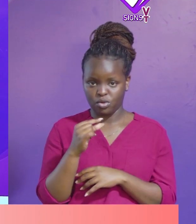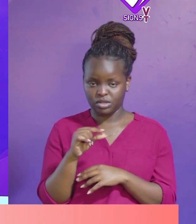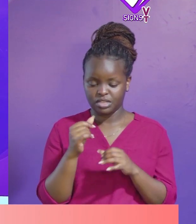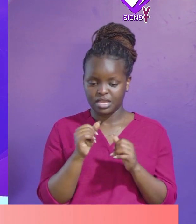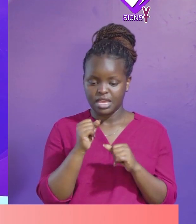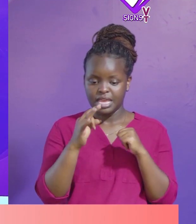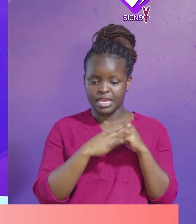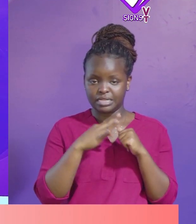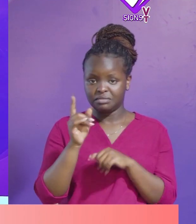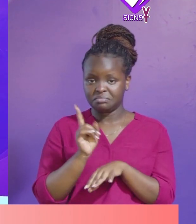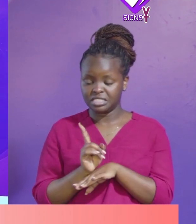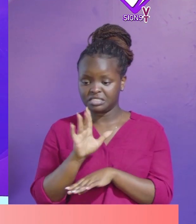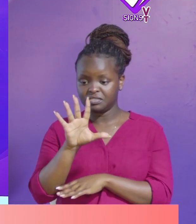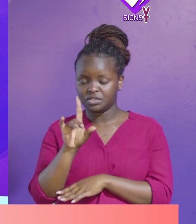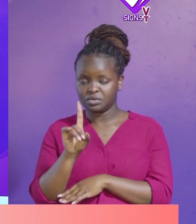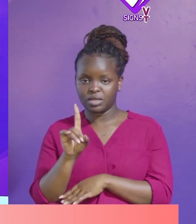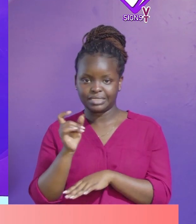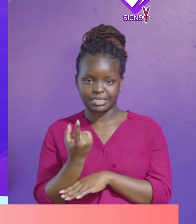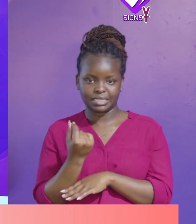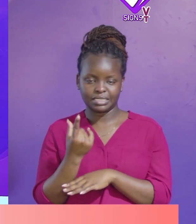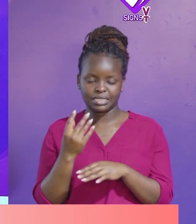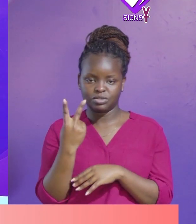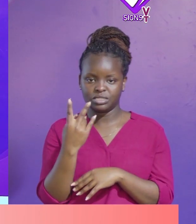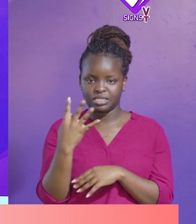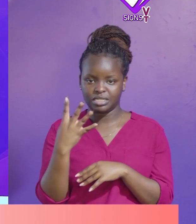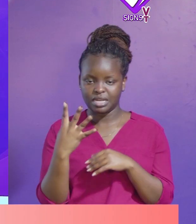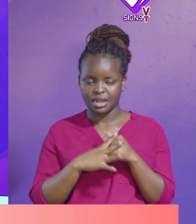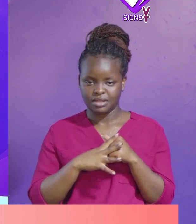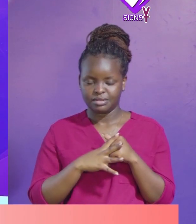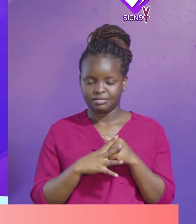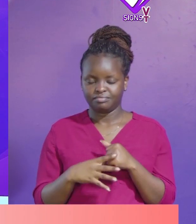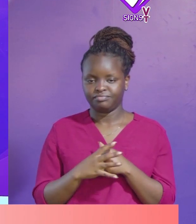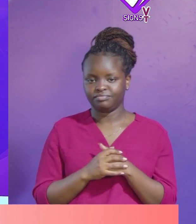51 seconds and 29 milliseconds. We have Lilian Odira, who